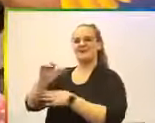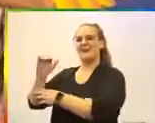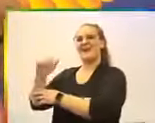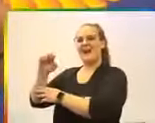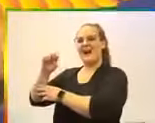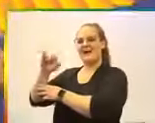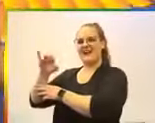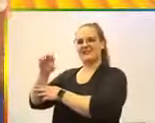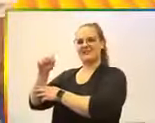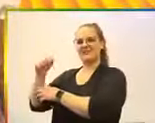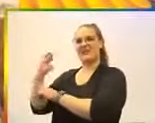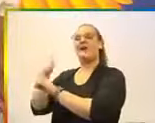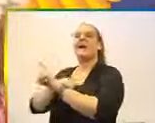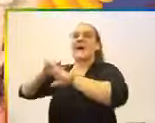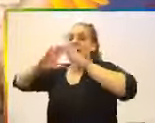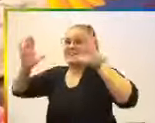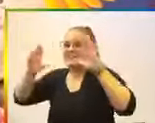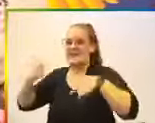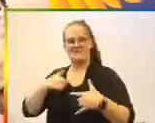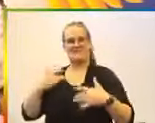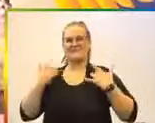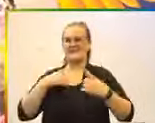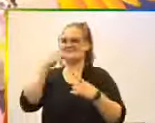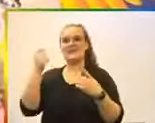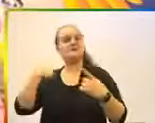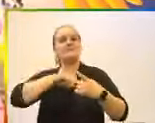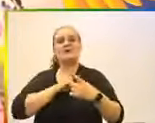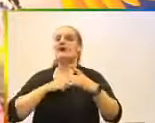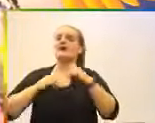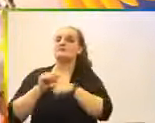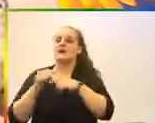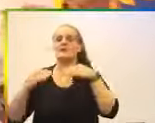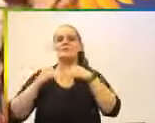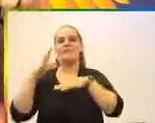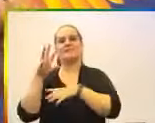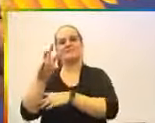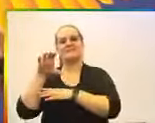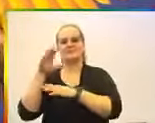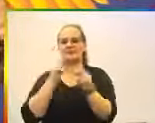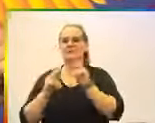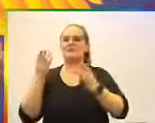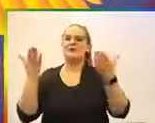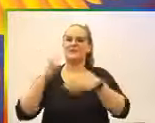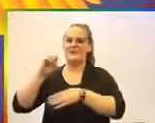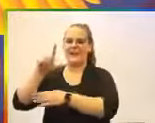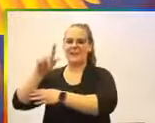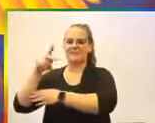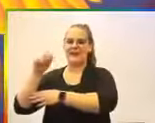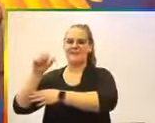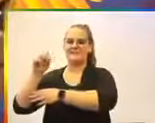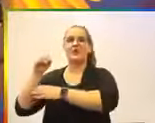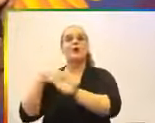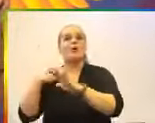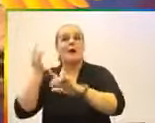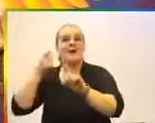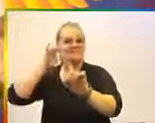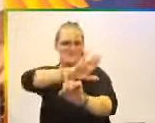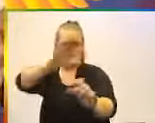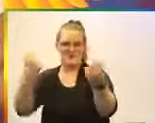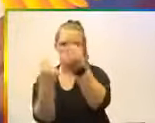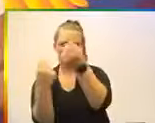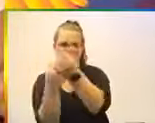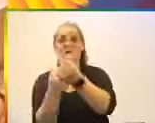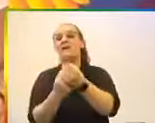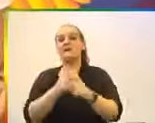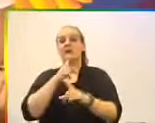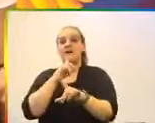so excited because actually we've trained over 600 people here in El Paso County, and it's all because of your support. Realistically, we've been able to train people all